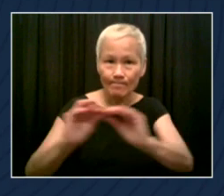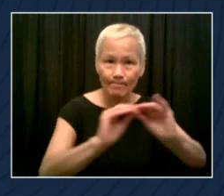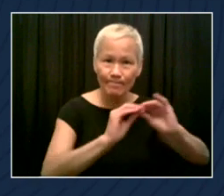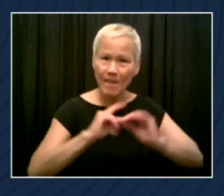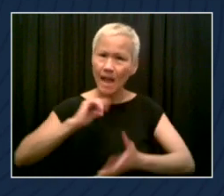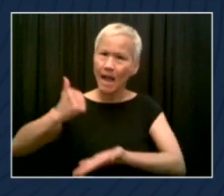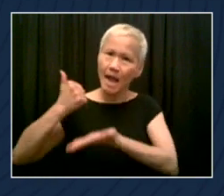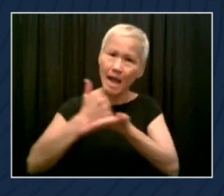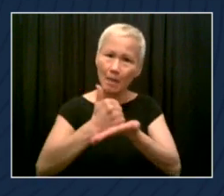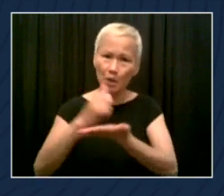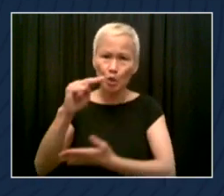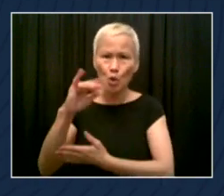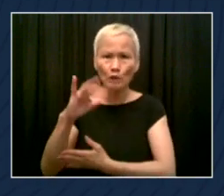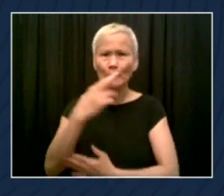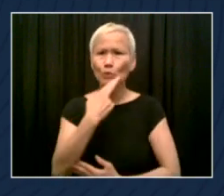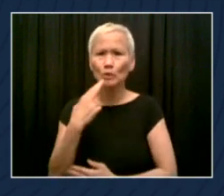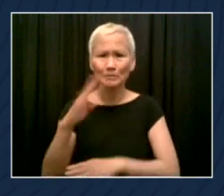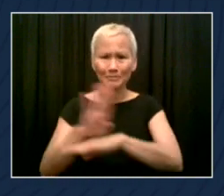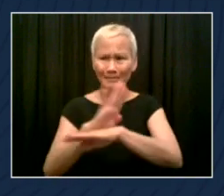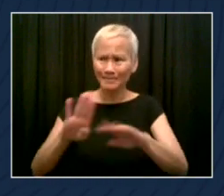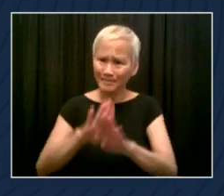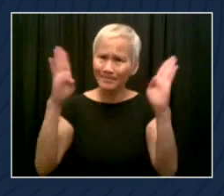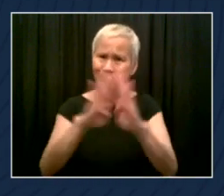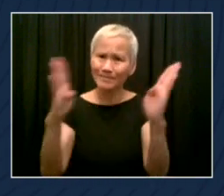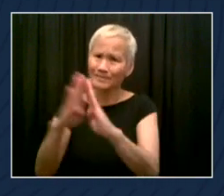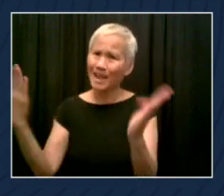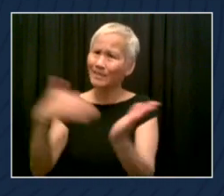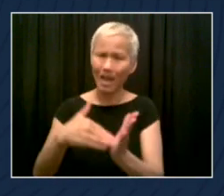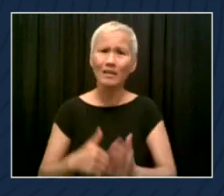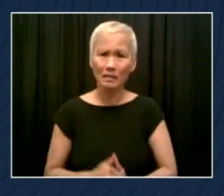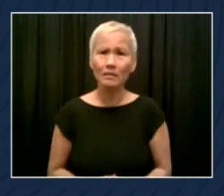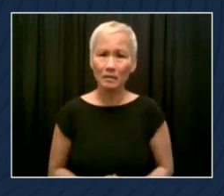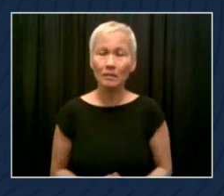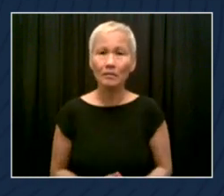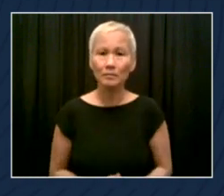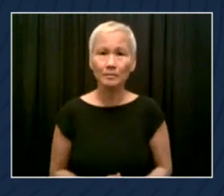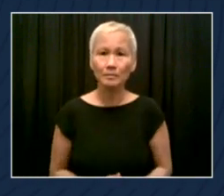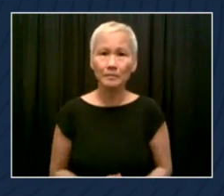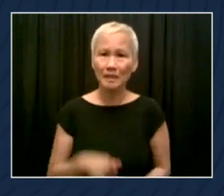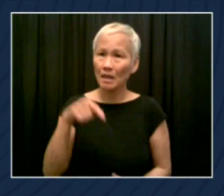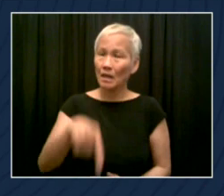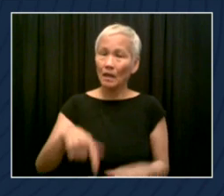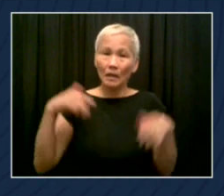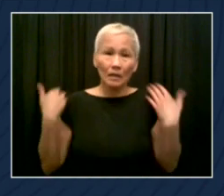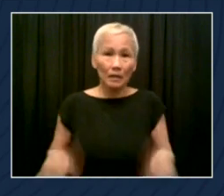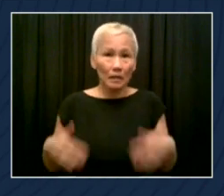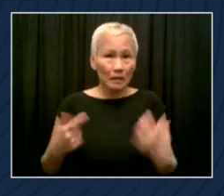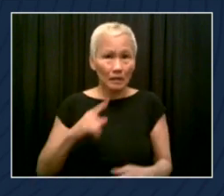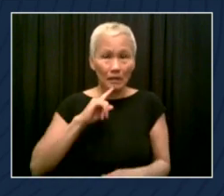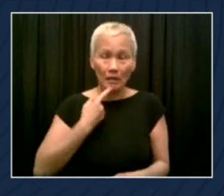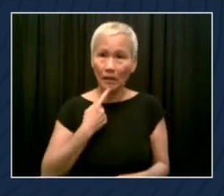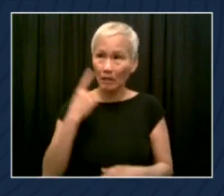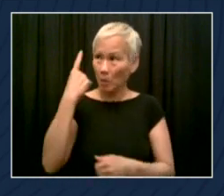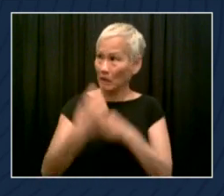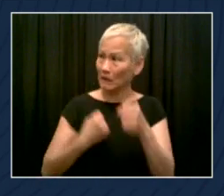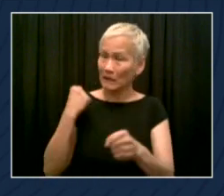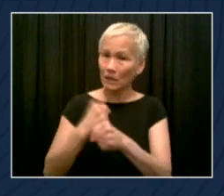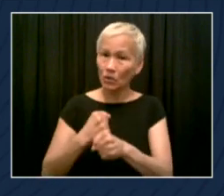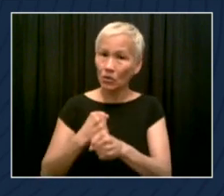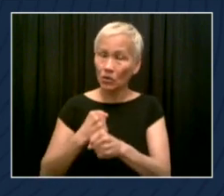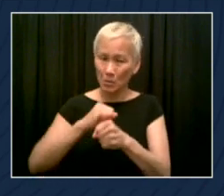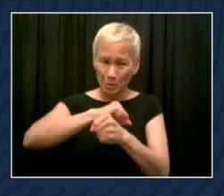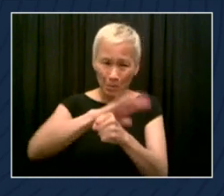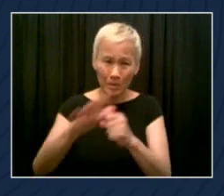really critical moment in the city's history. I also want to say congrats to Italy, of course. I know you were rooting for